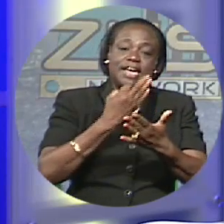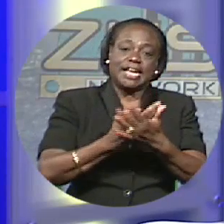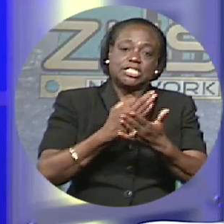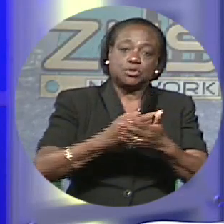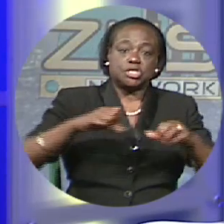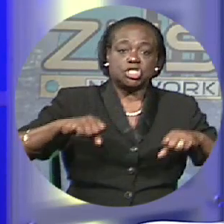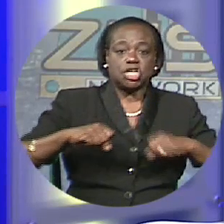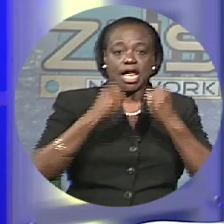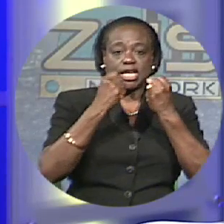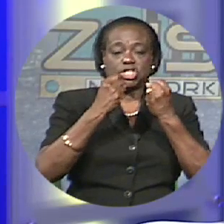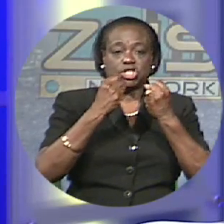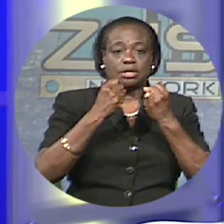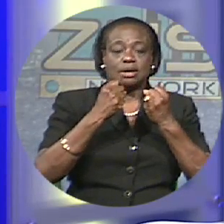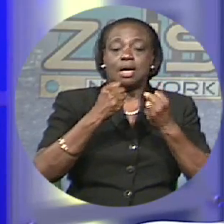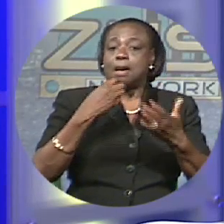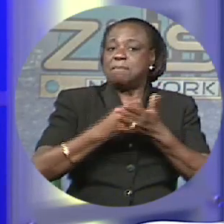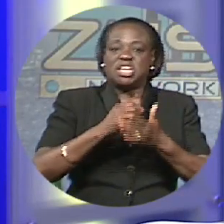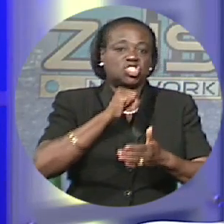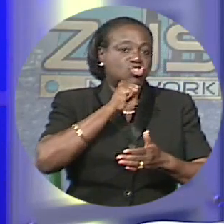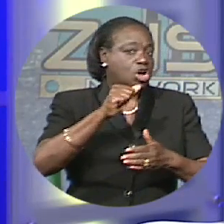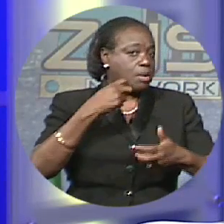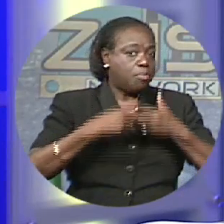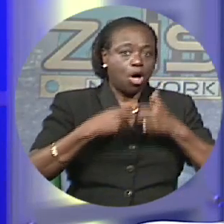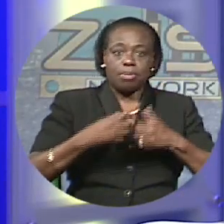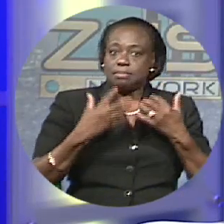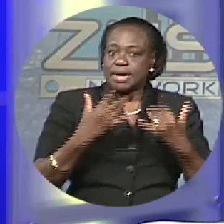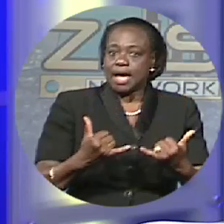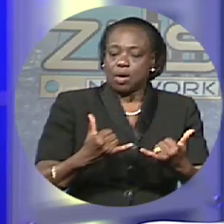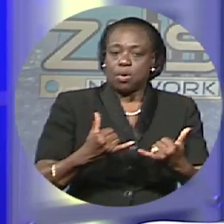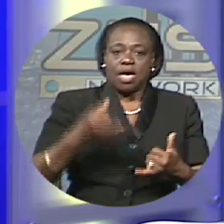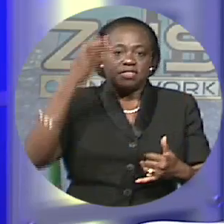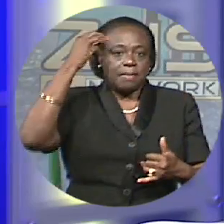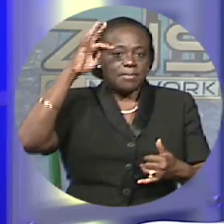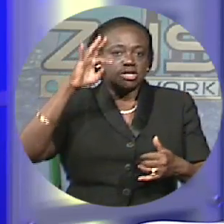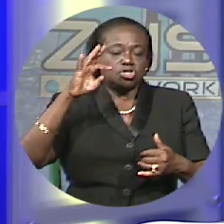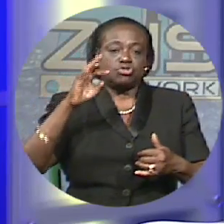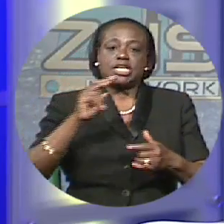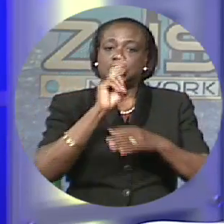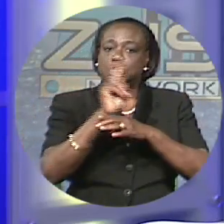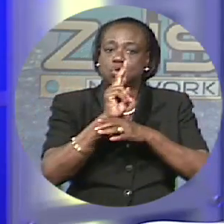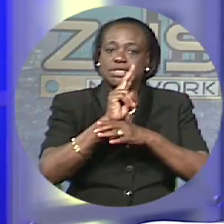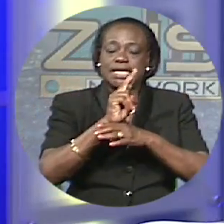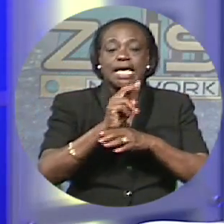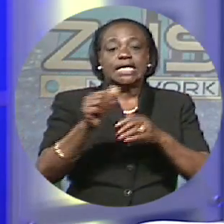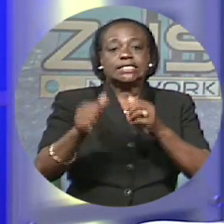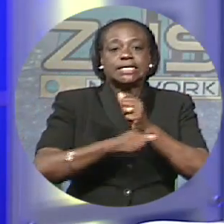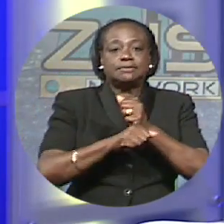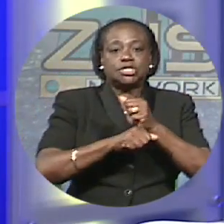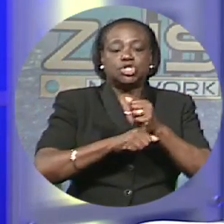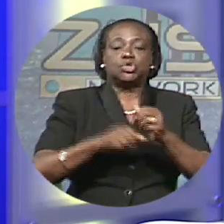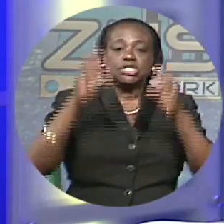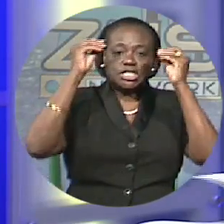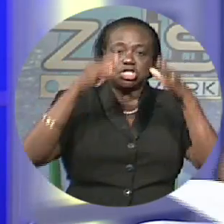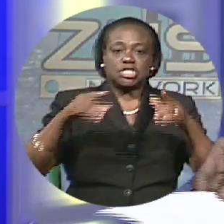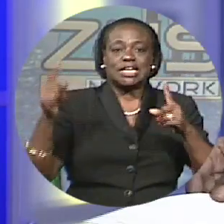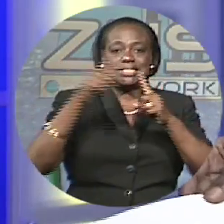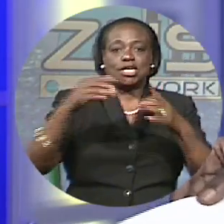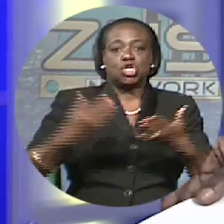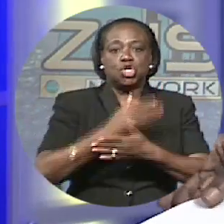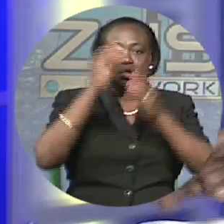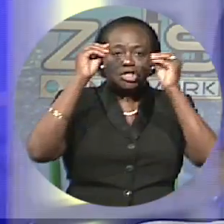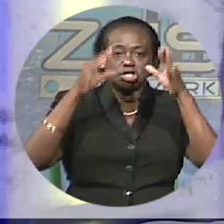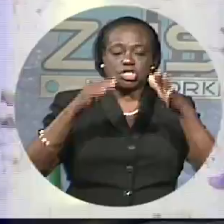amount of teachers. He says money is not the issue now and the ministry is utilizing substitute teachers until new teachers are